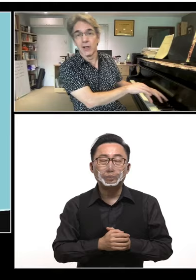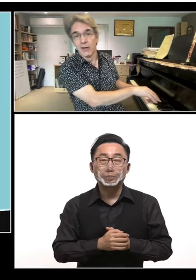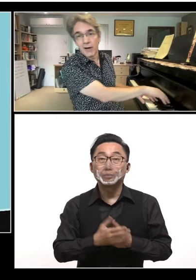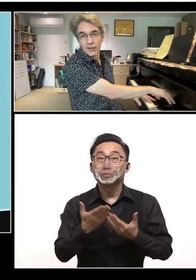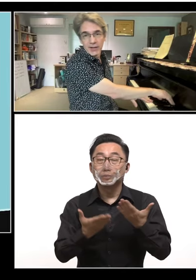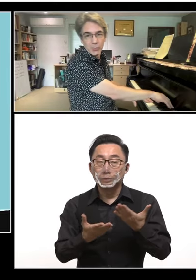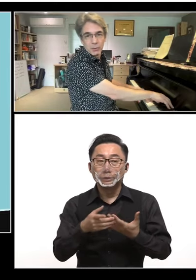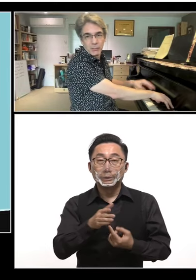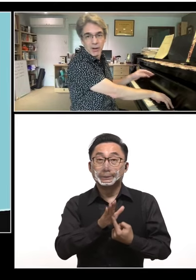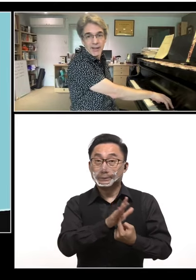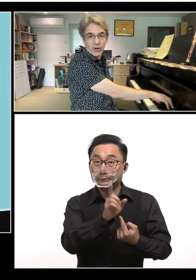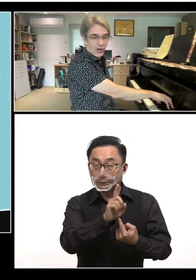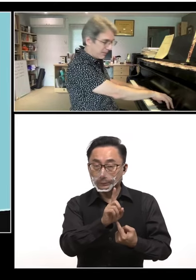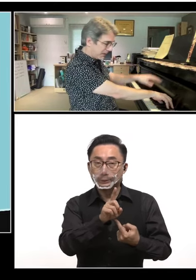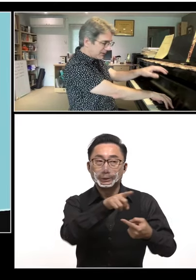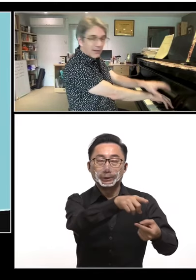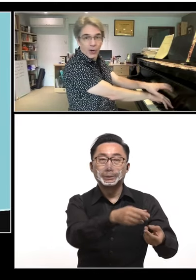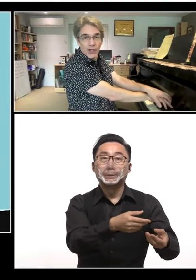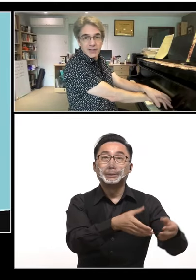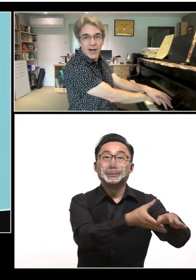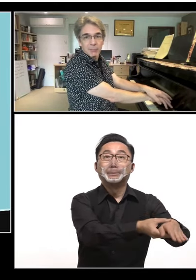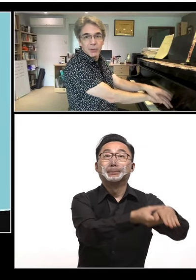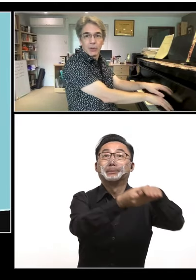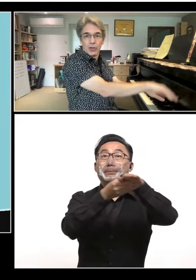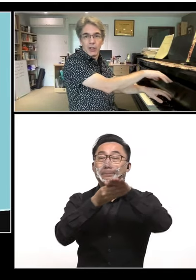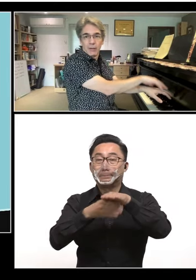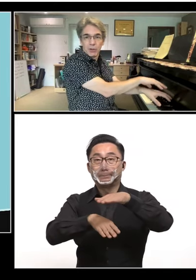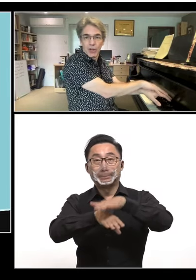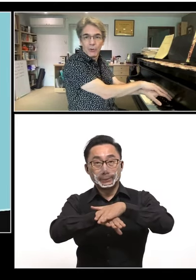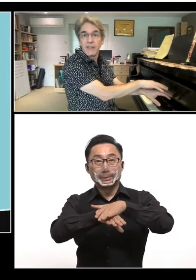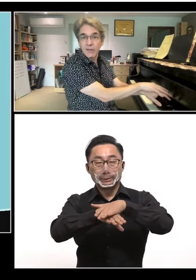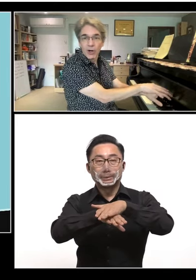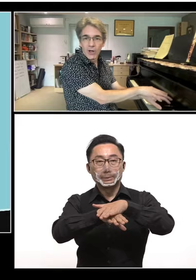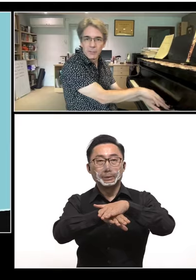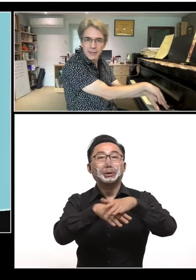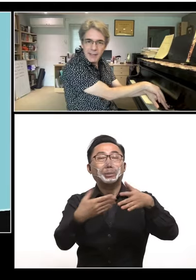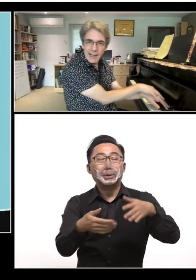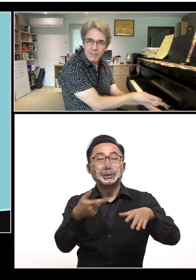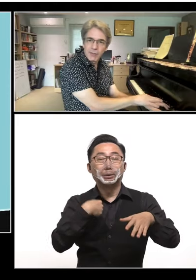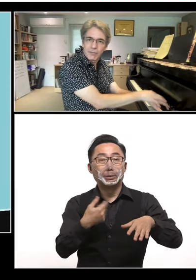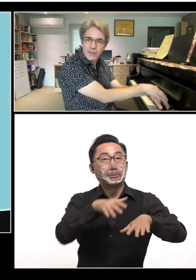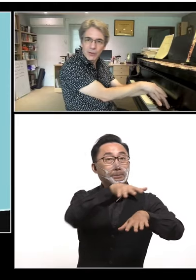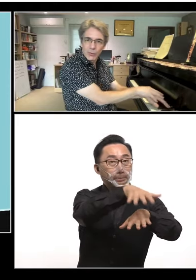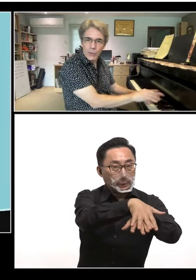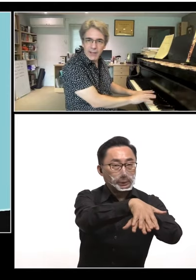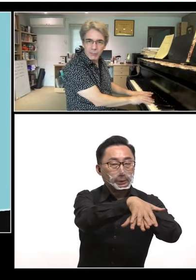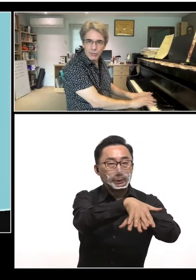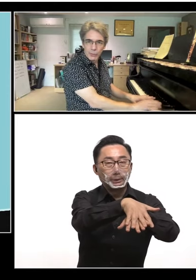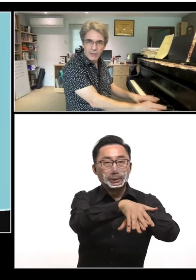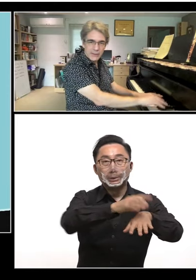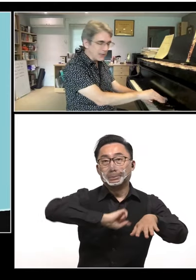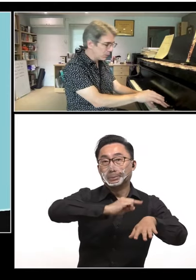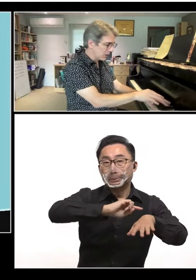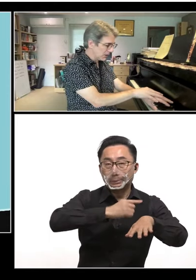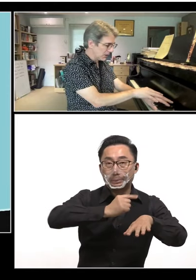touch. Often I would put my arm on top or on below his arm and have him feel the way I move